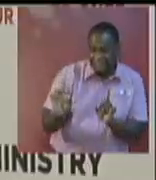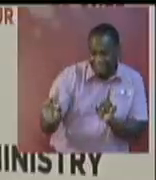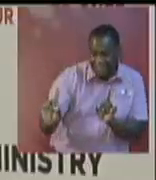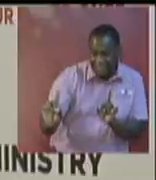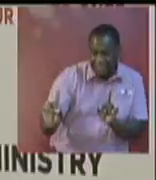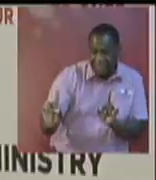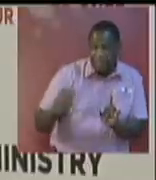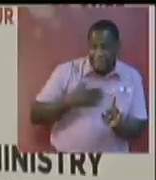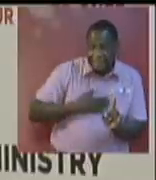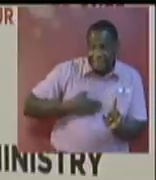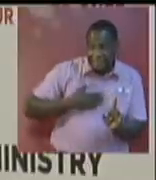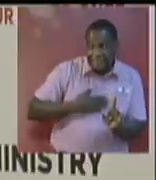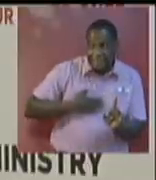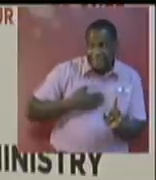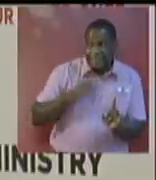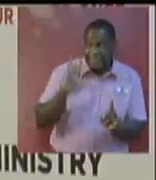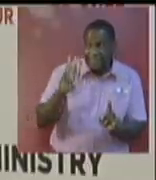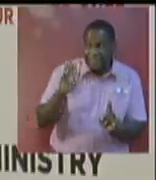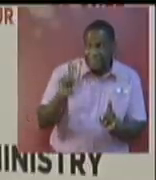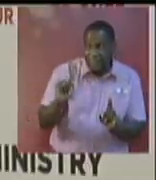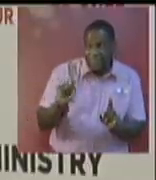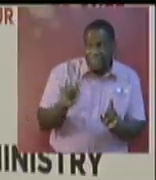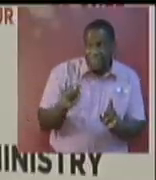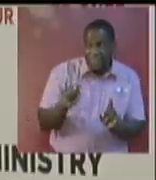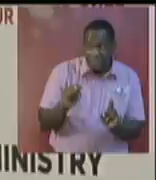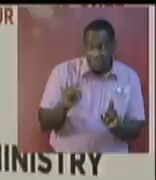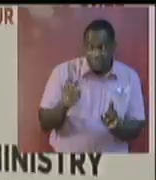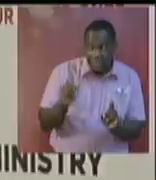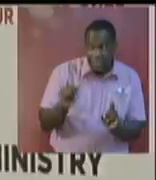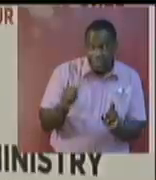about the workspaces is I want to encourage all